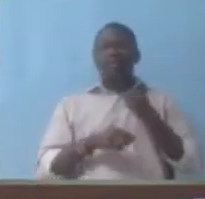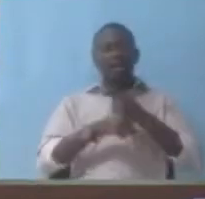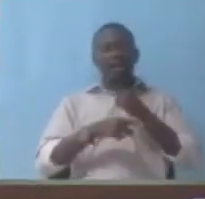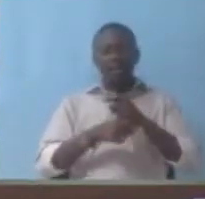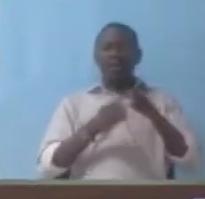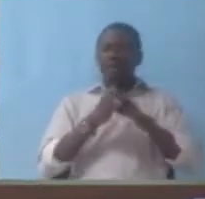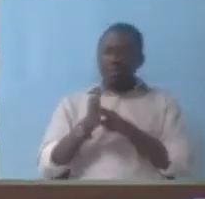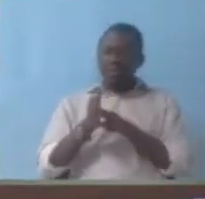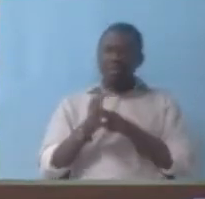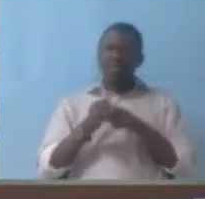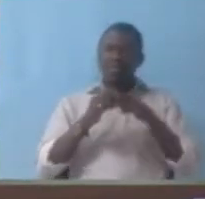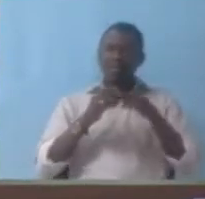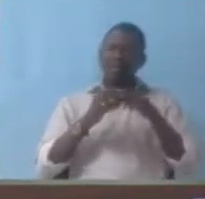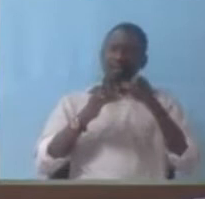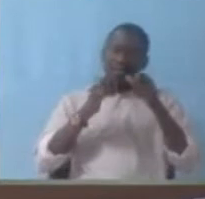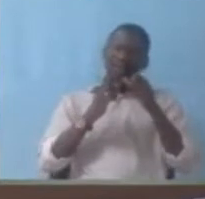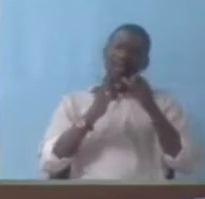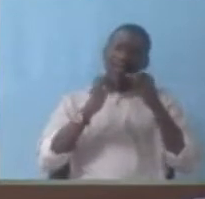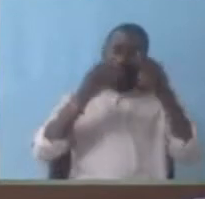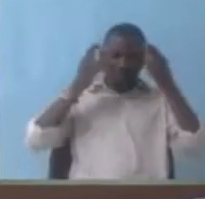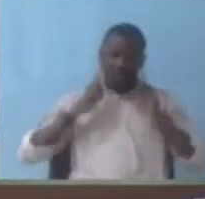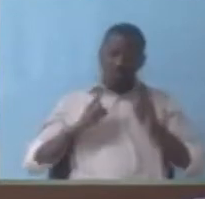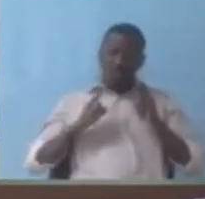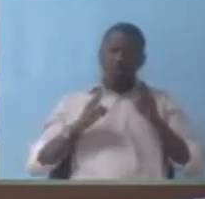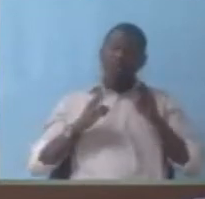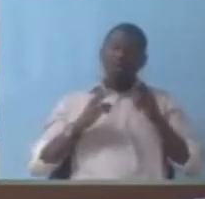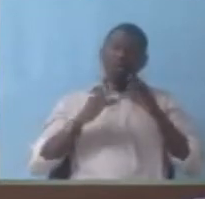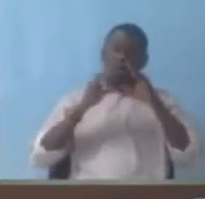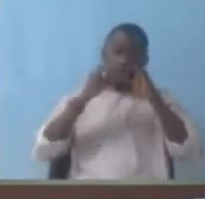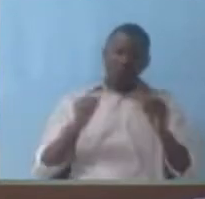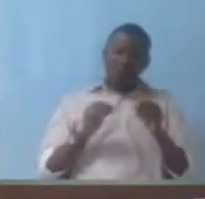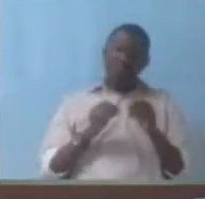Now that the legitimate government was gone.